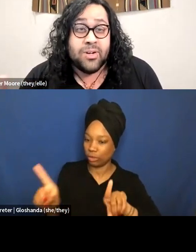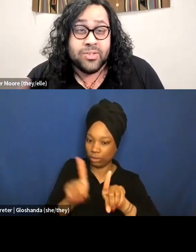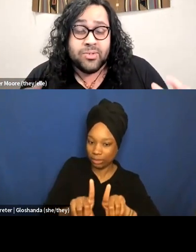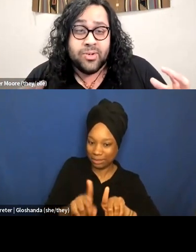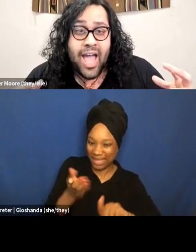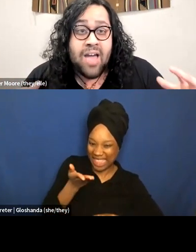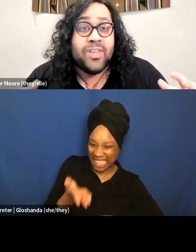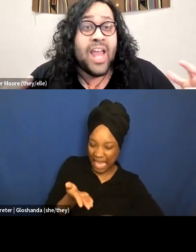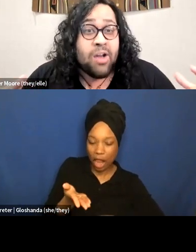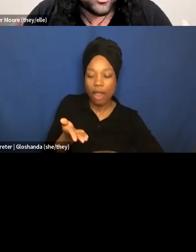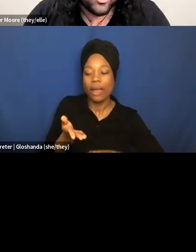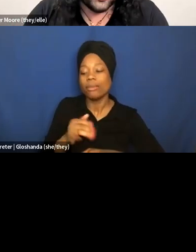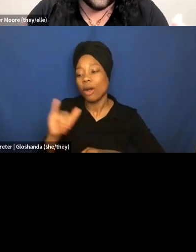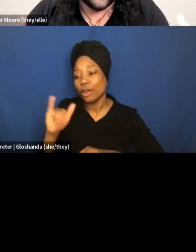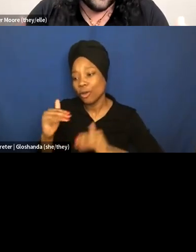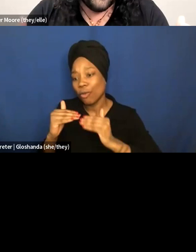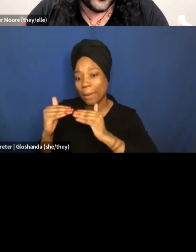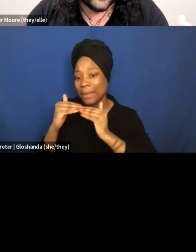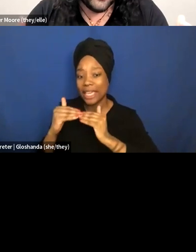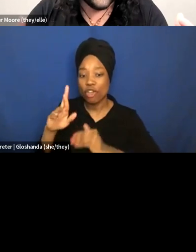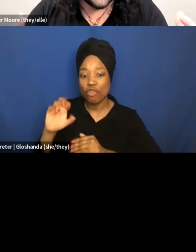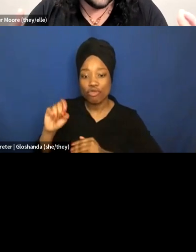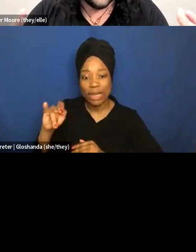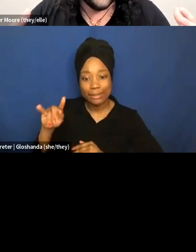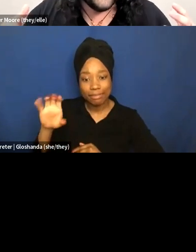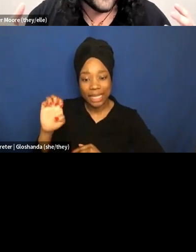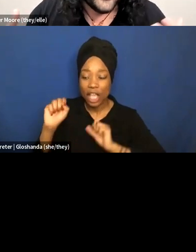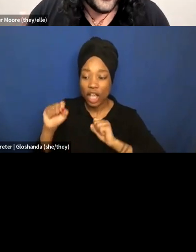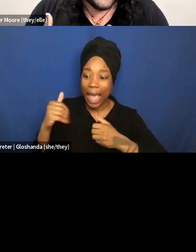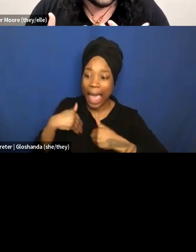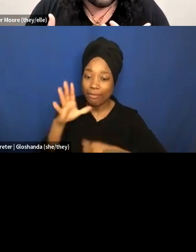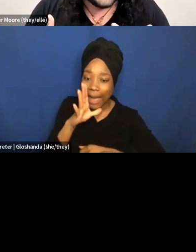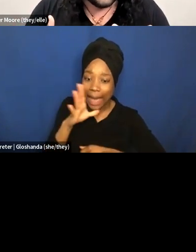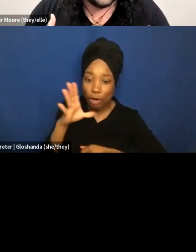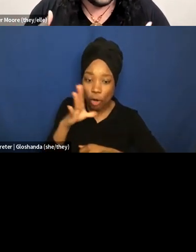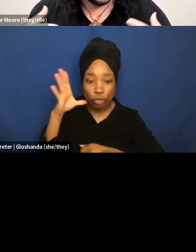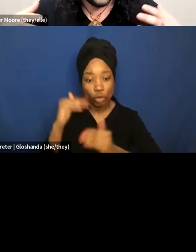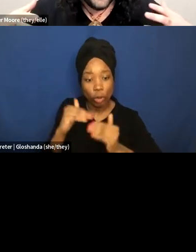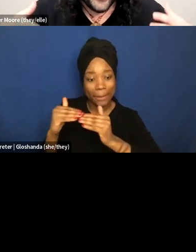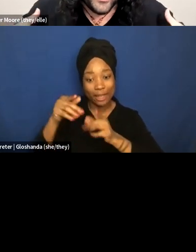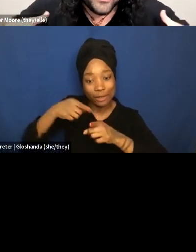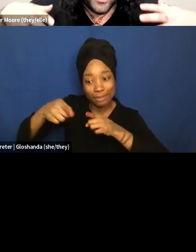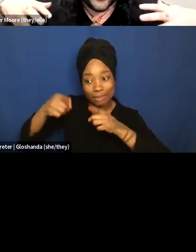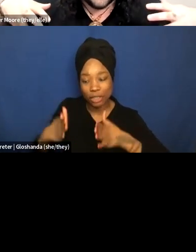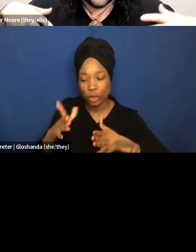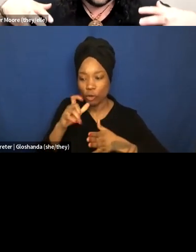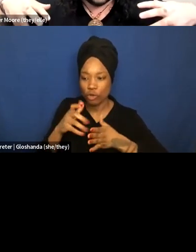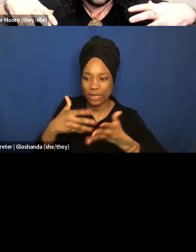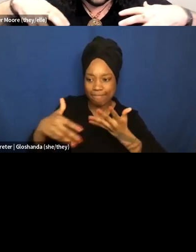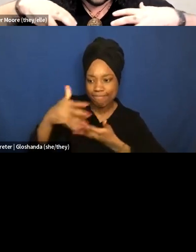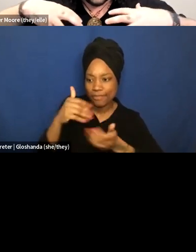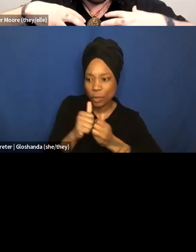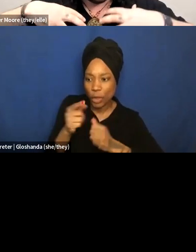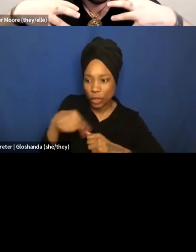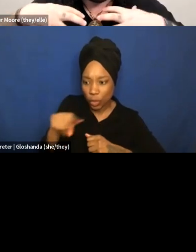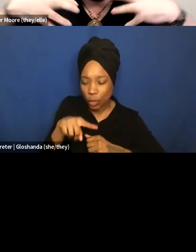peer respite, also having an agricultural peer specialist who's in space with you and again,